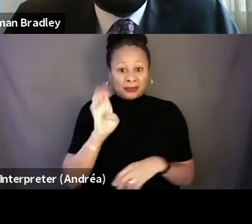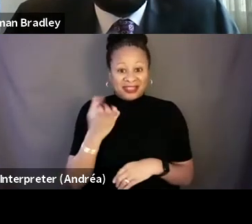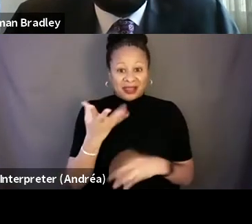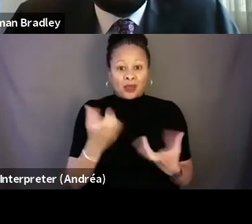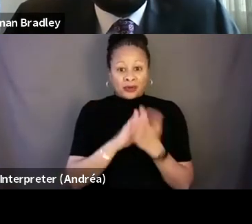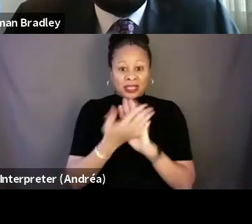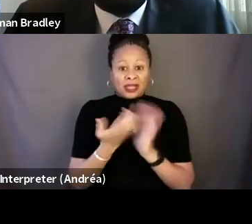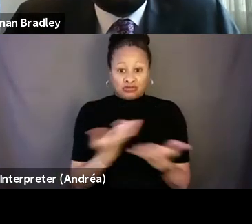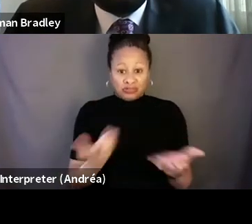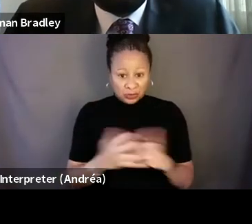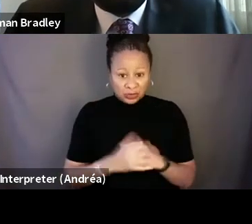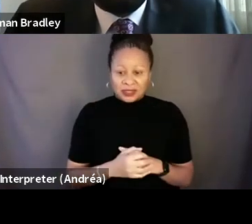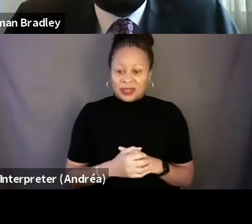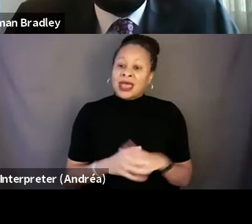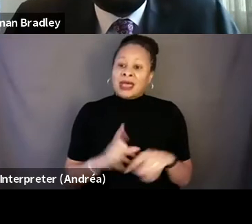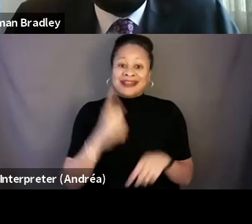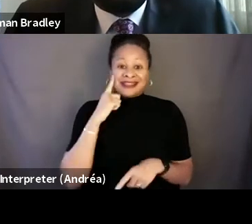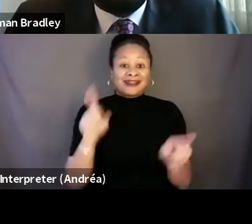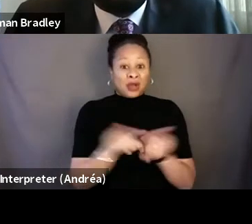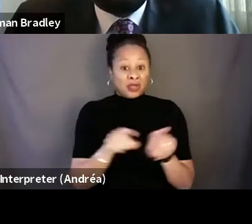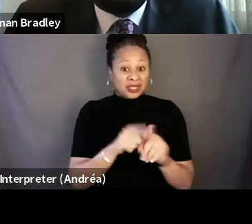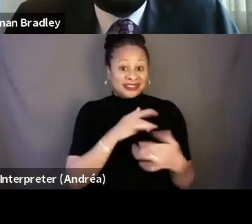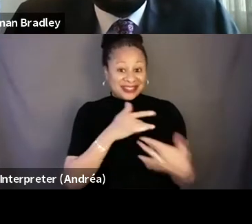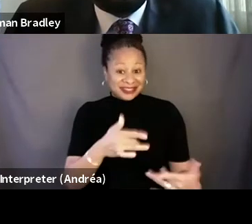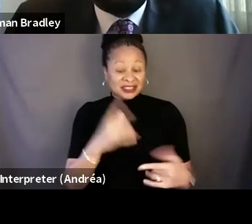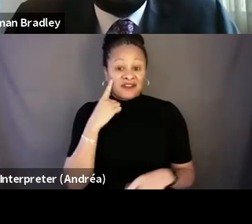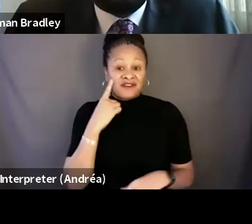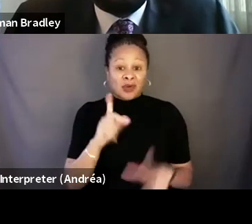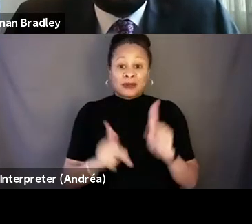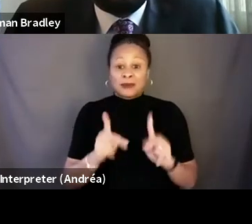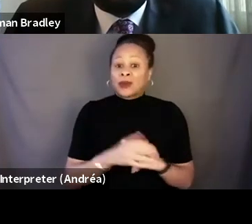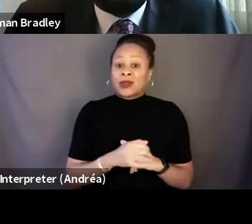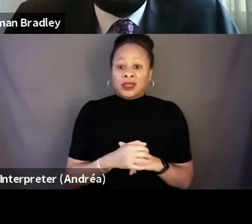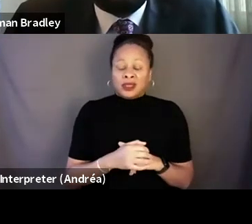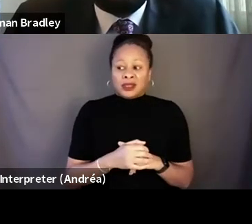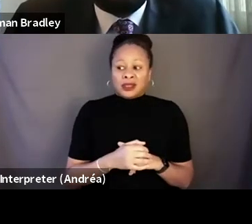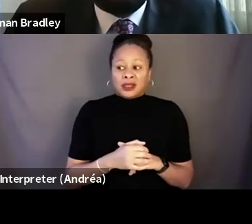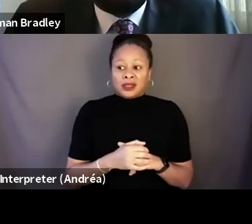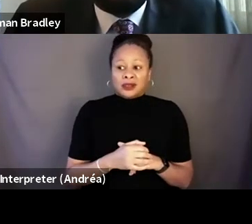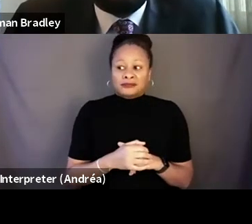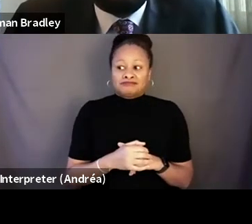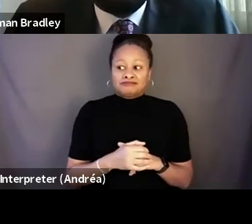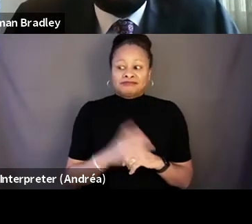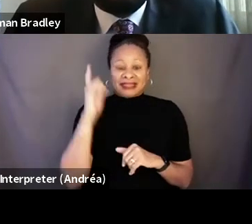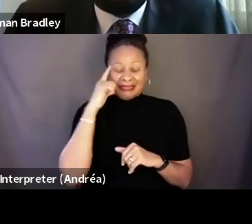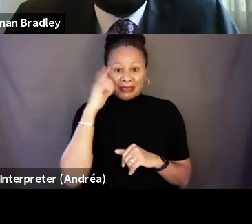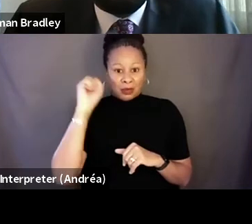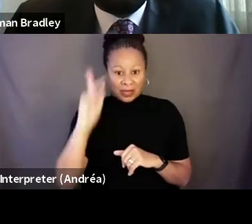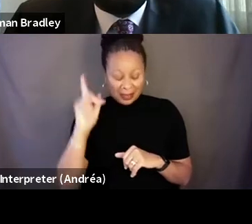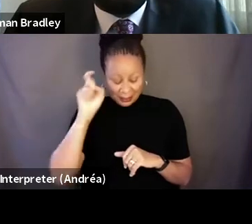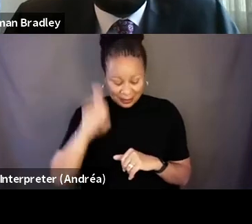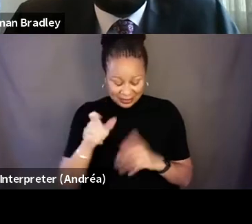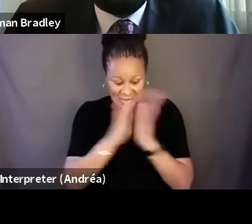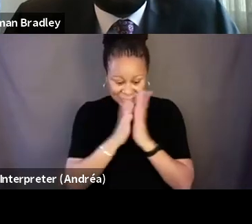resource. Right. But I think there's also a tendency for folks to just, think, okay, well, I have to ask a